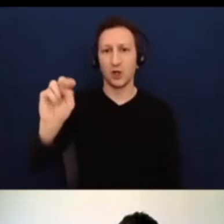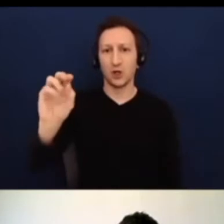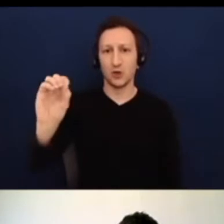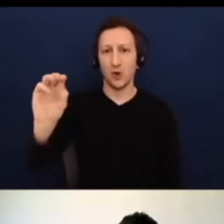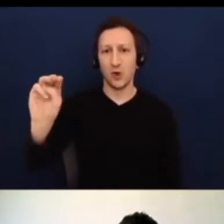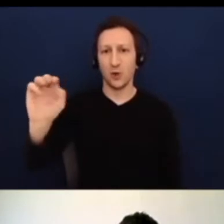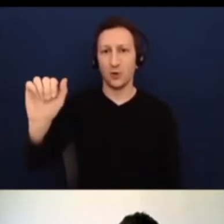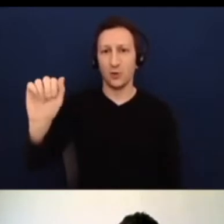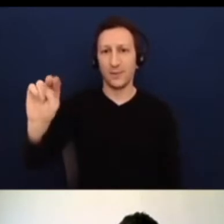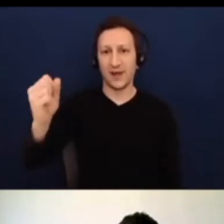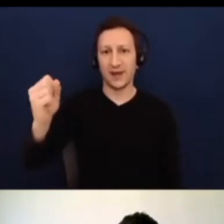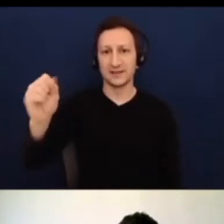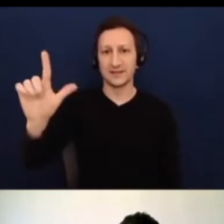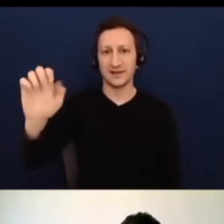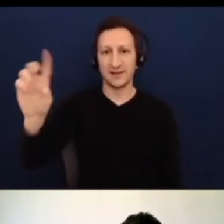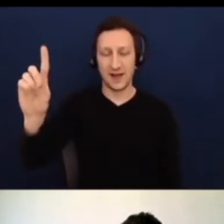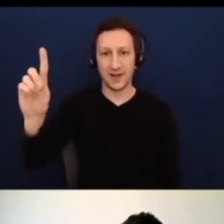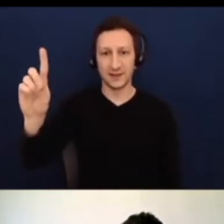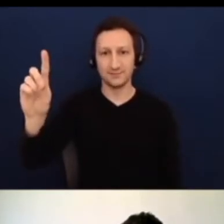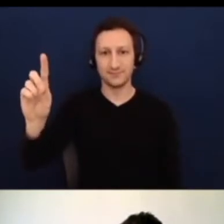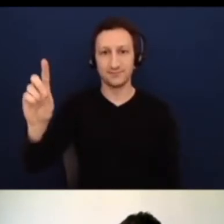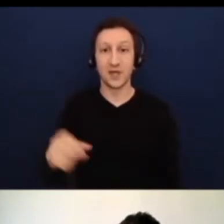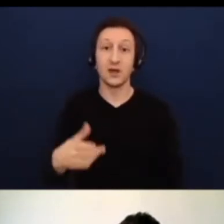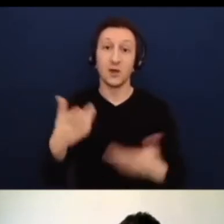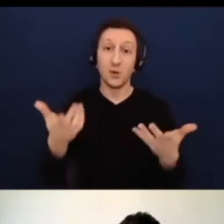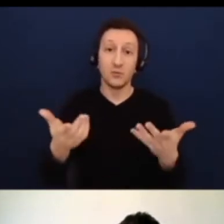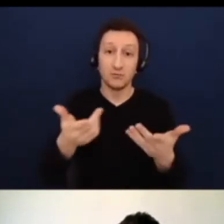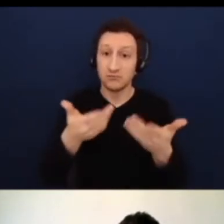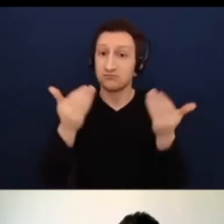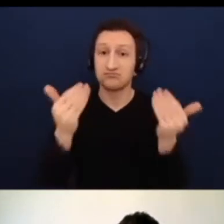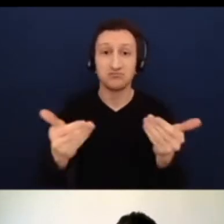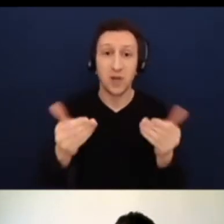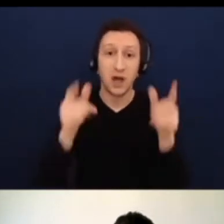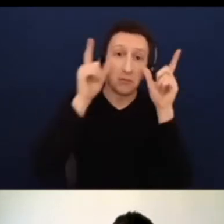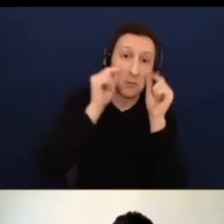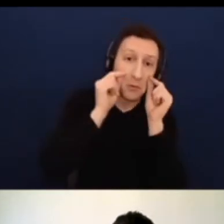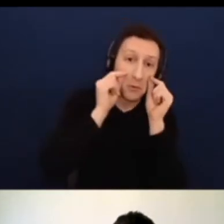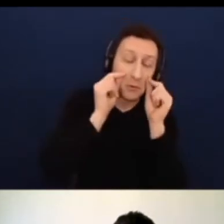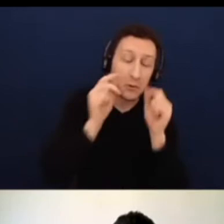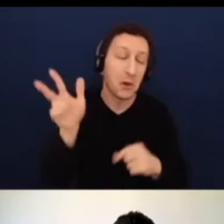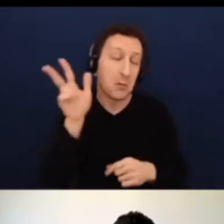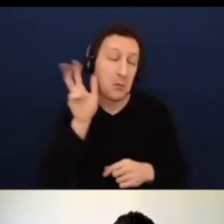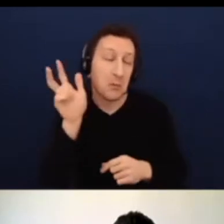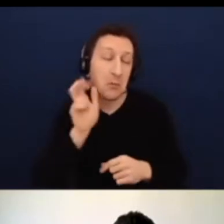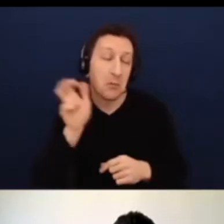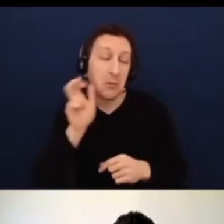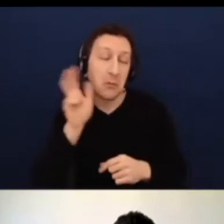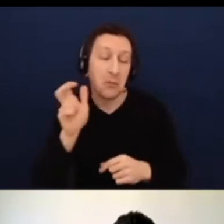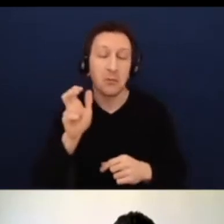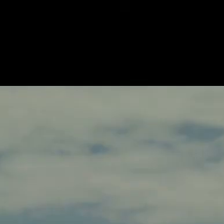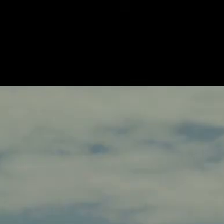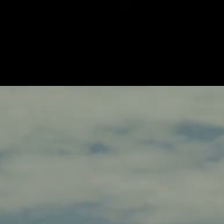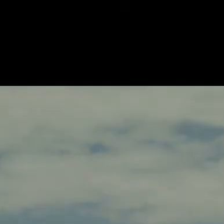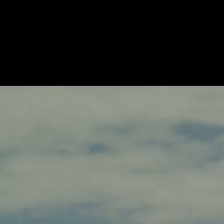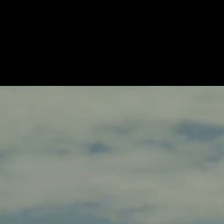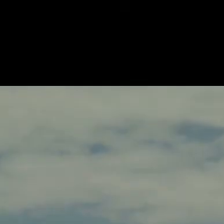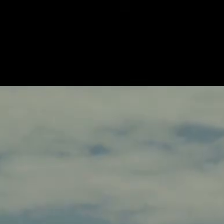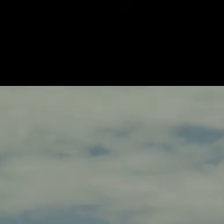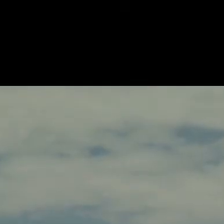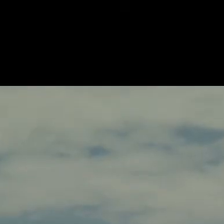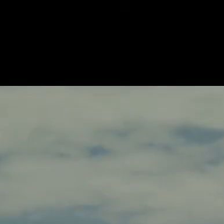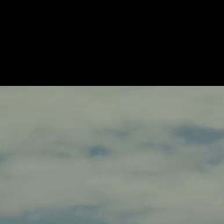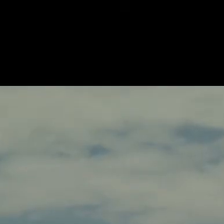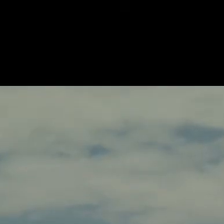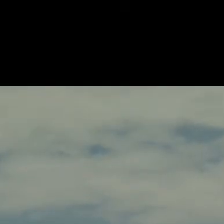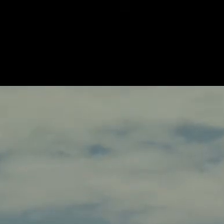is audio described. So you might want to open your eyes and close your eyes as you listen to this clip and experience audio description.